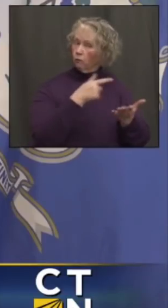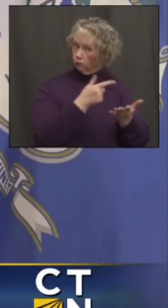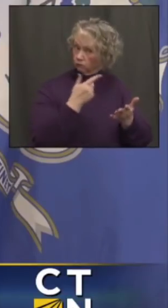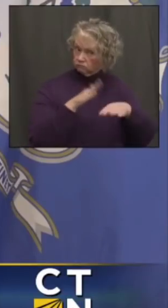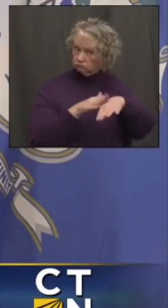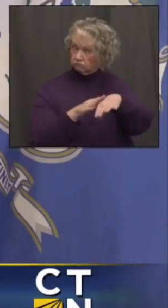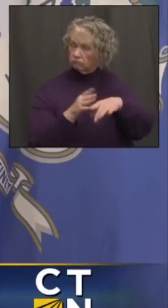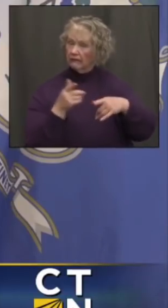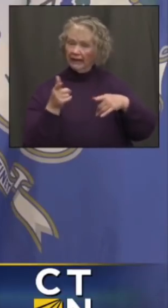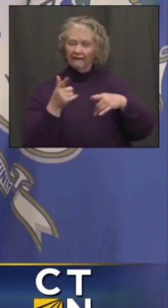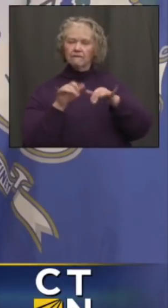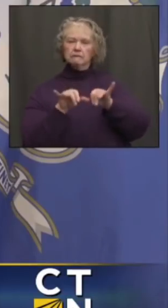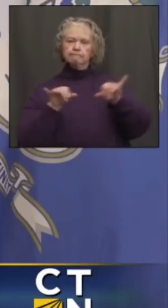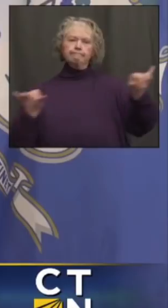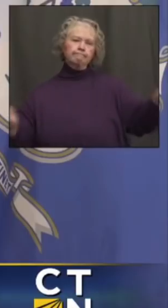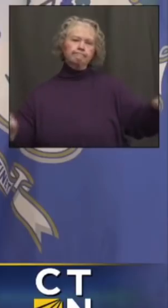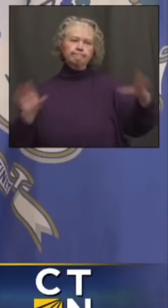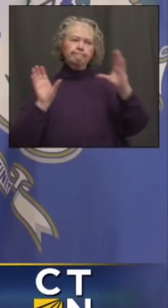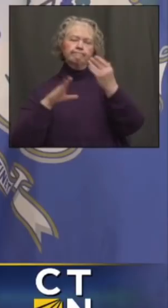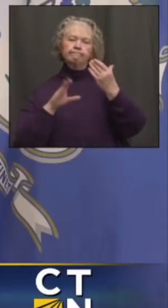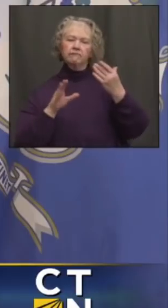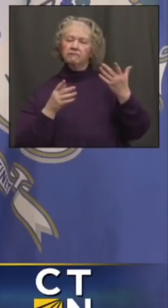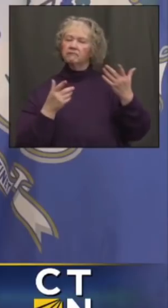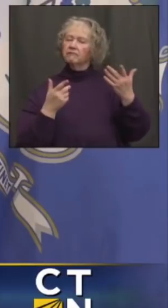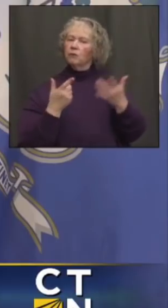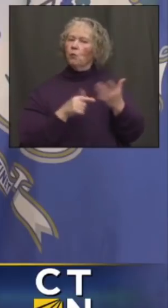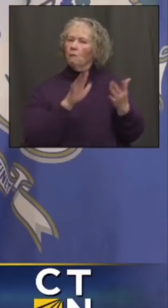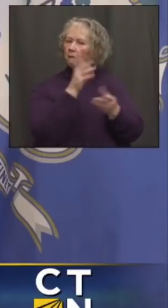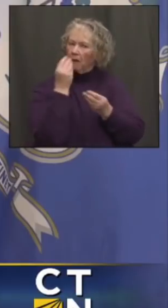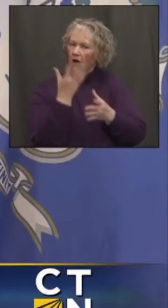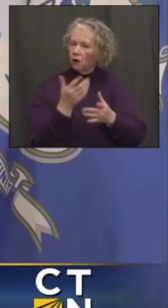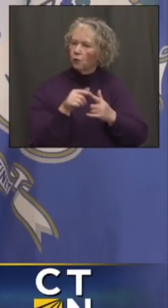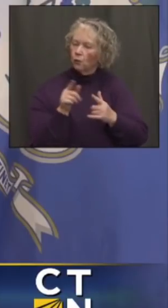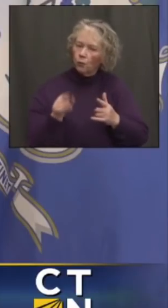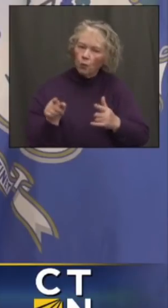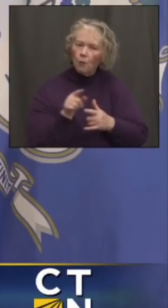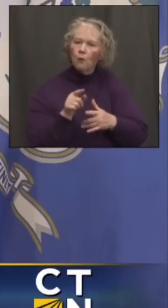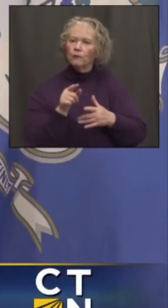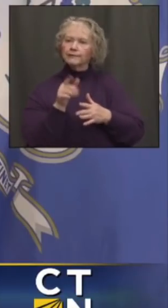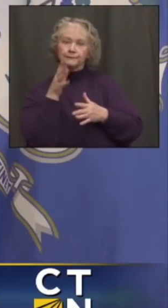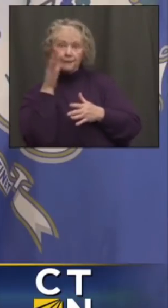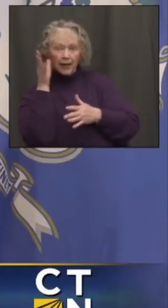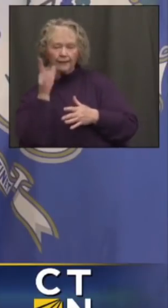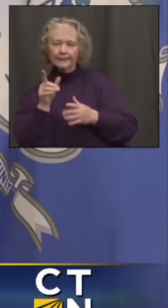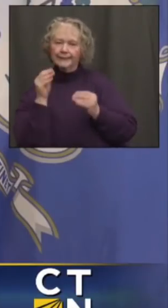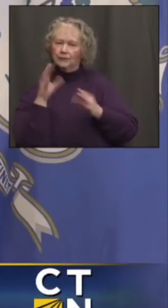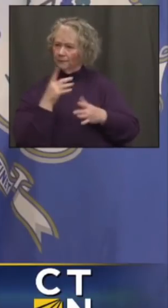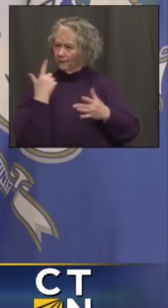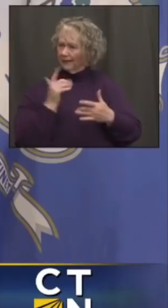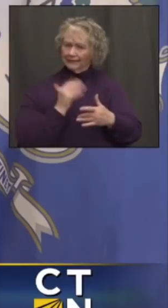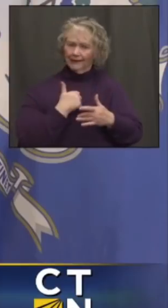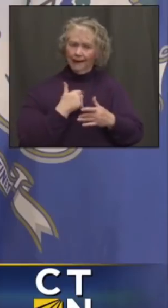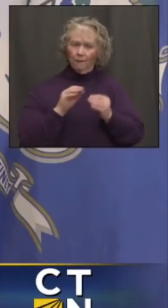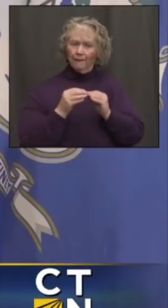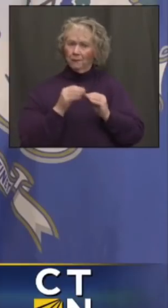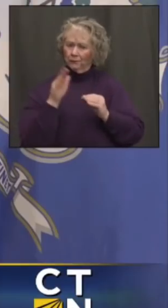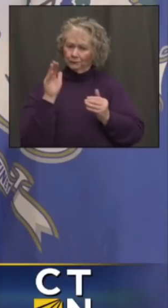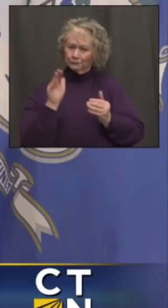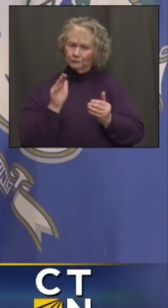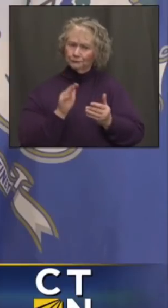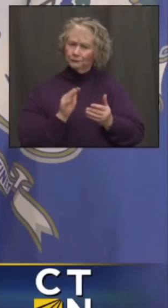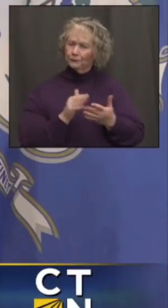like Waterbury and New London that were sticking to fully remote. Weather did have a little bit of an impact on that. But what's your message